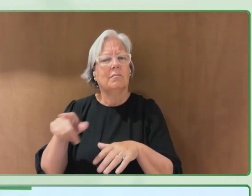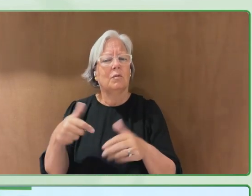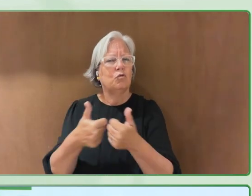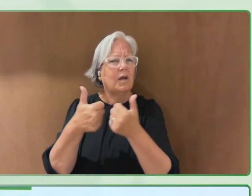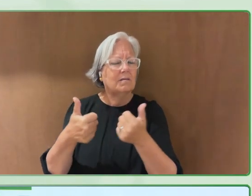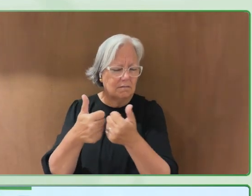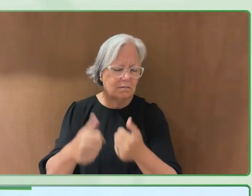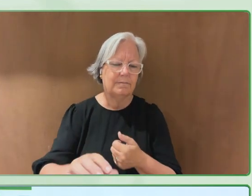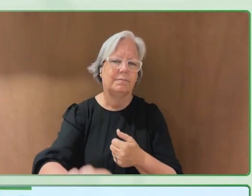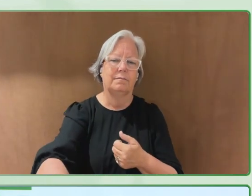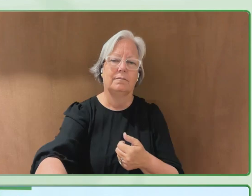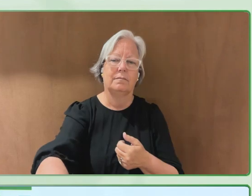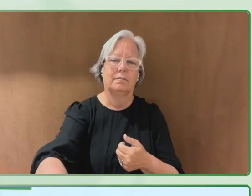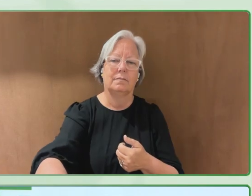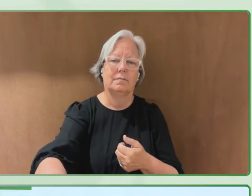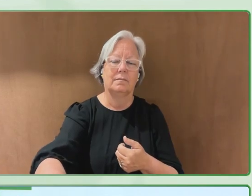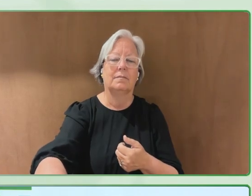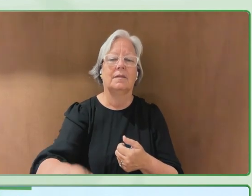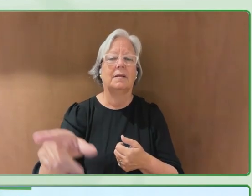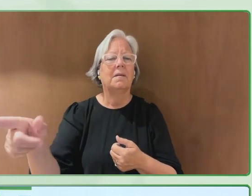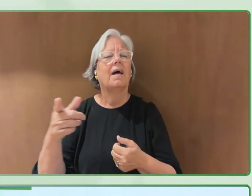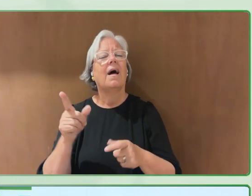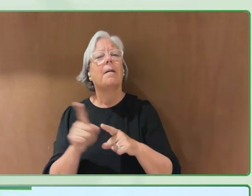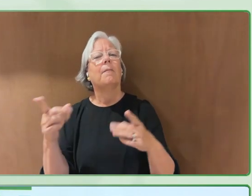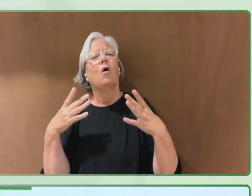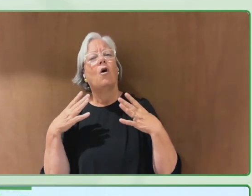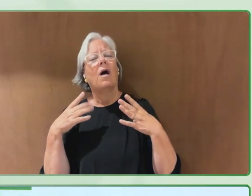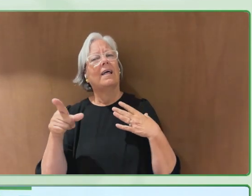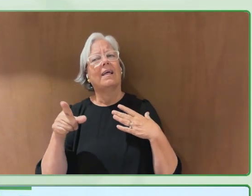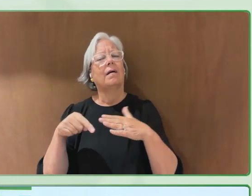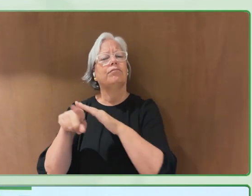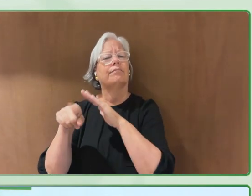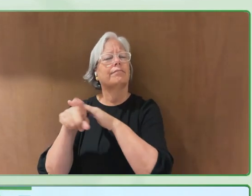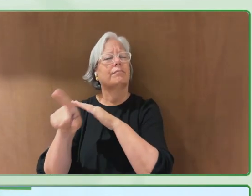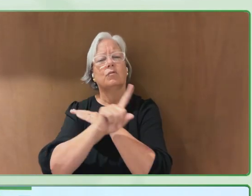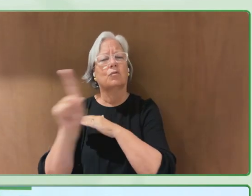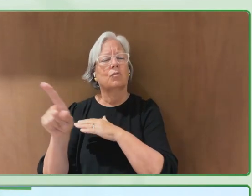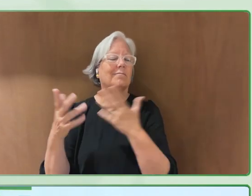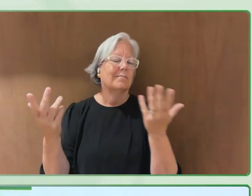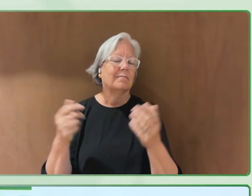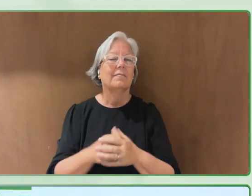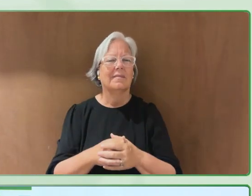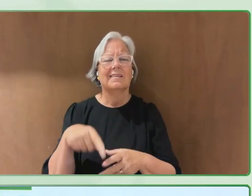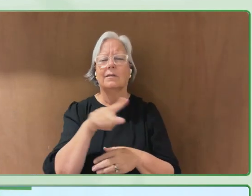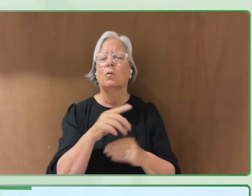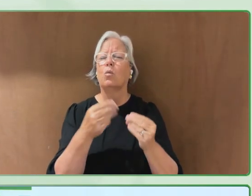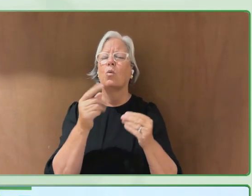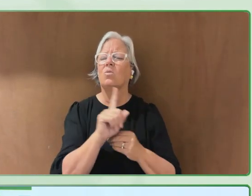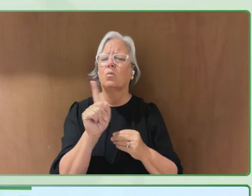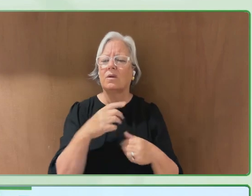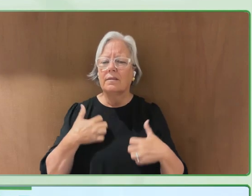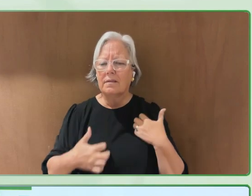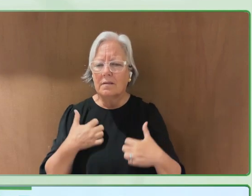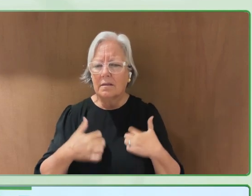because they get a holiday, they leave the city. We wanted to wonder, why are young people not interested in this? When we spoke with them, they